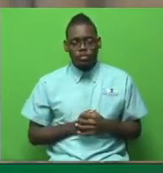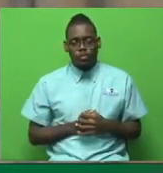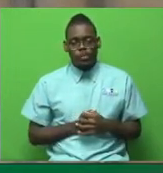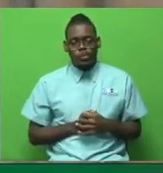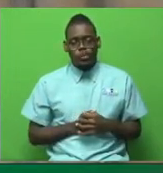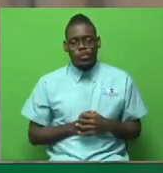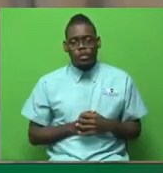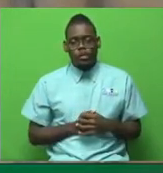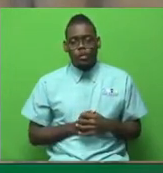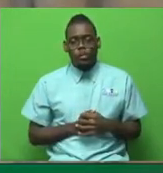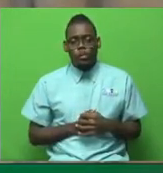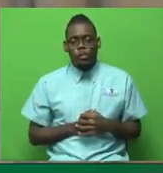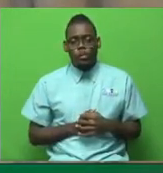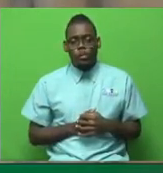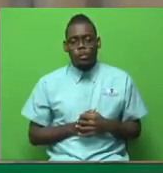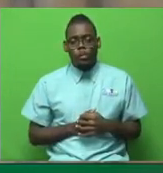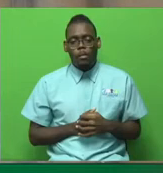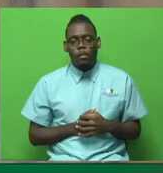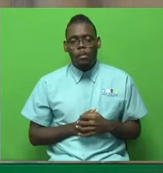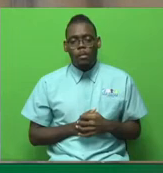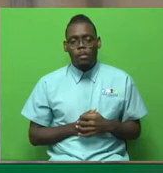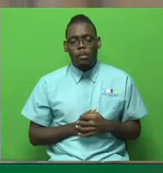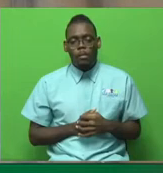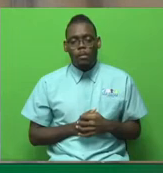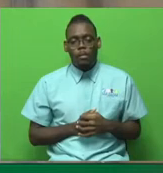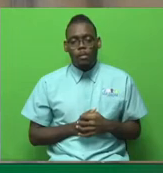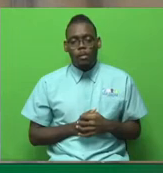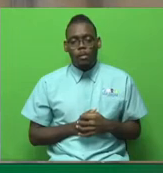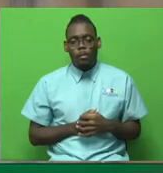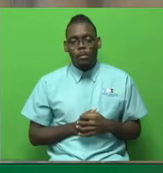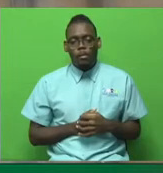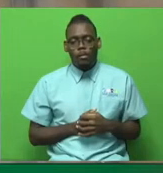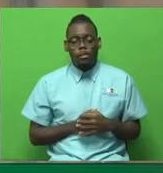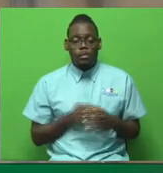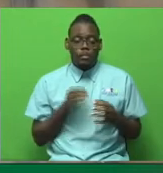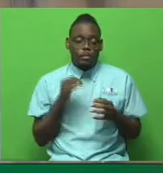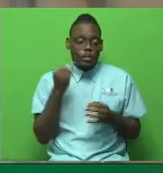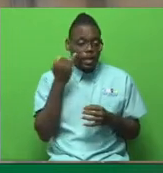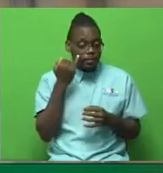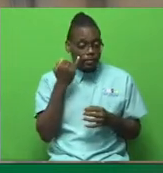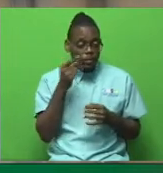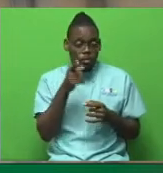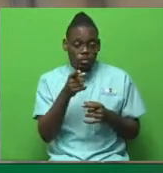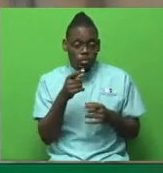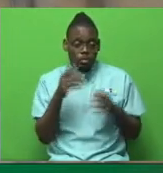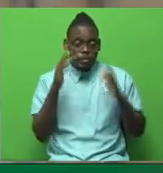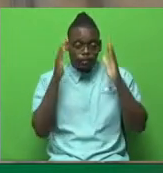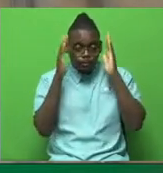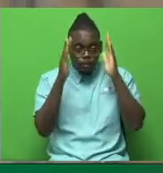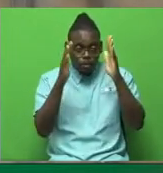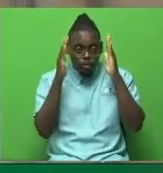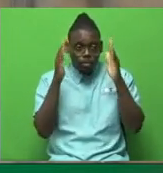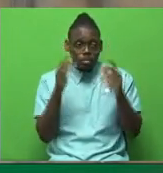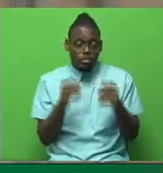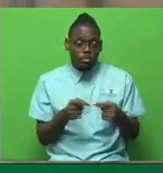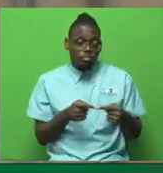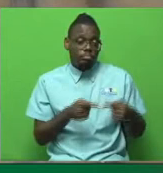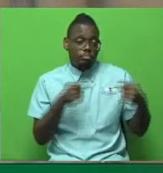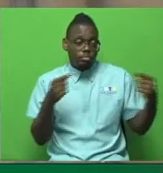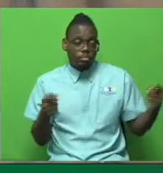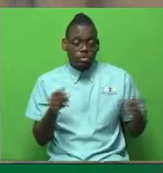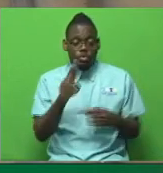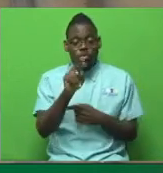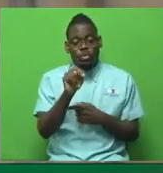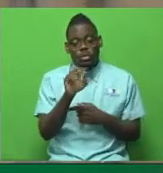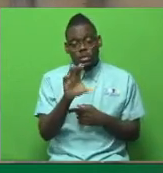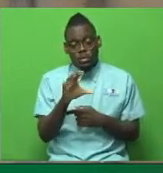Mr Deputy speaker if one listens to the opposition and we must on the population must and